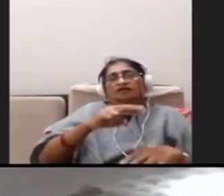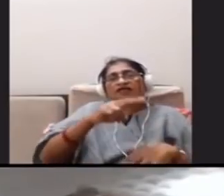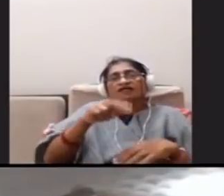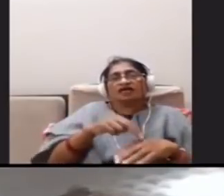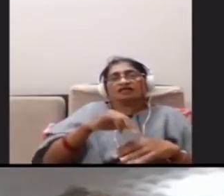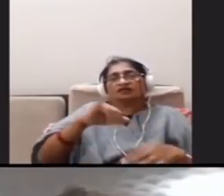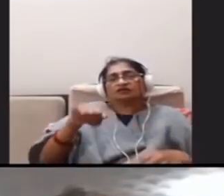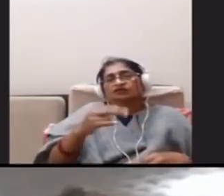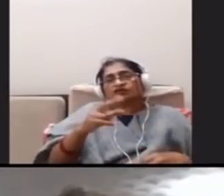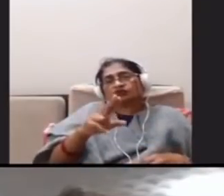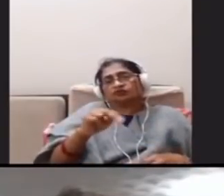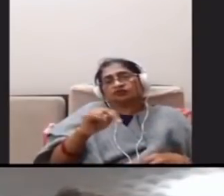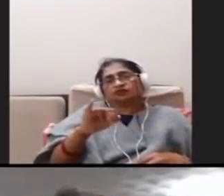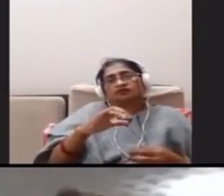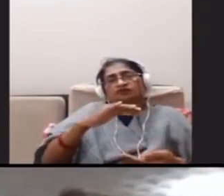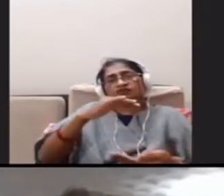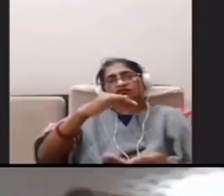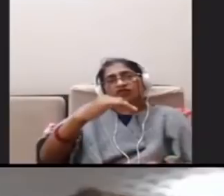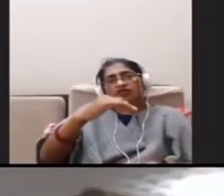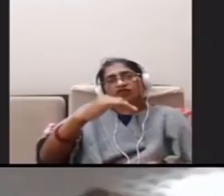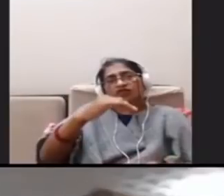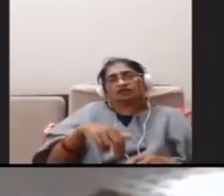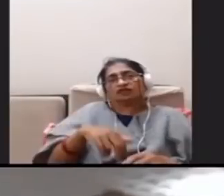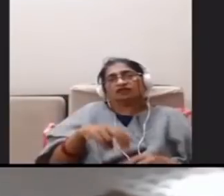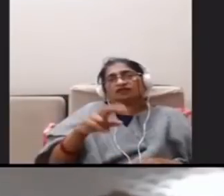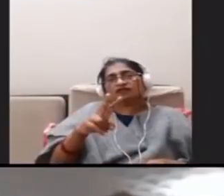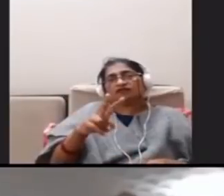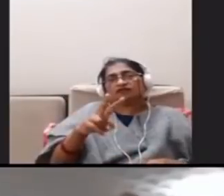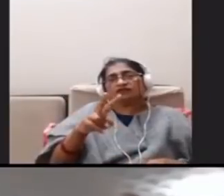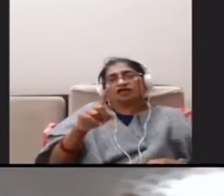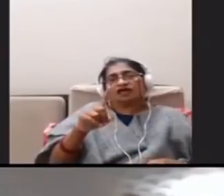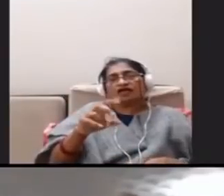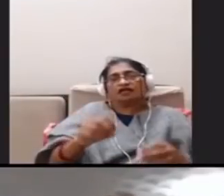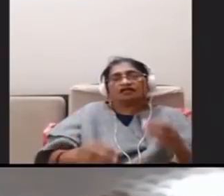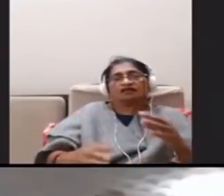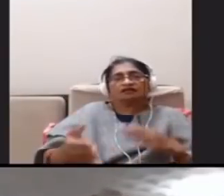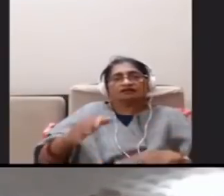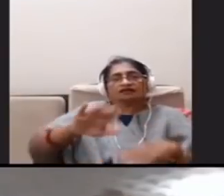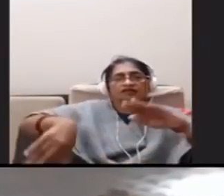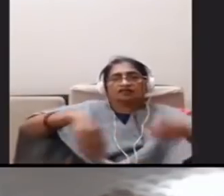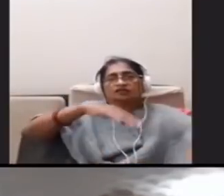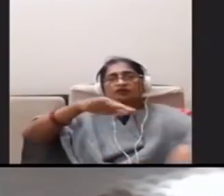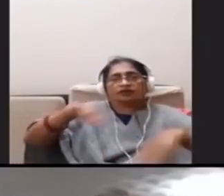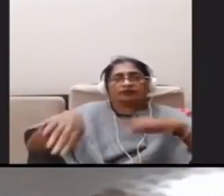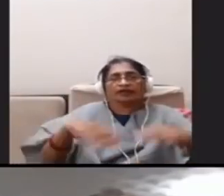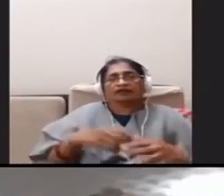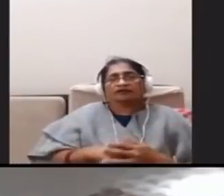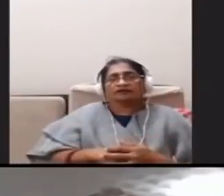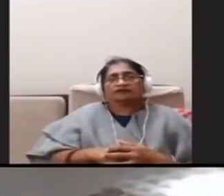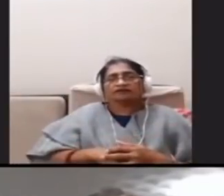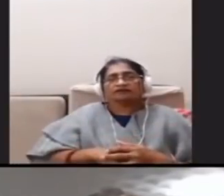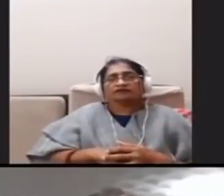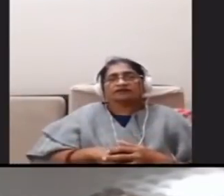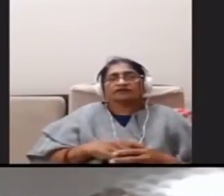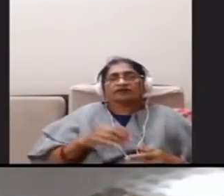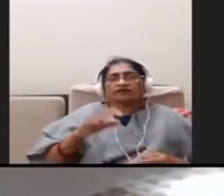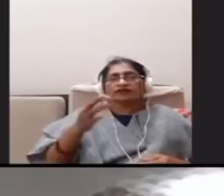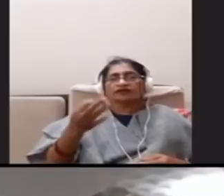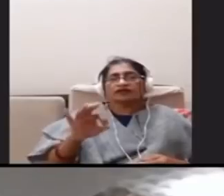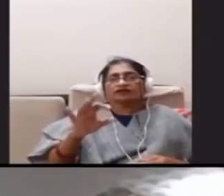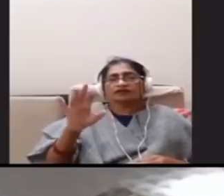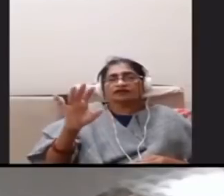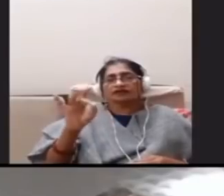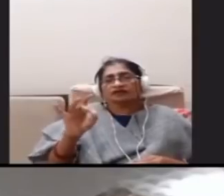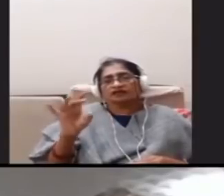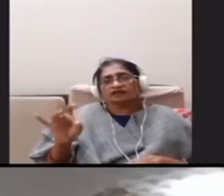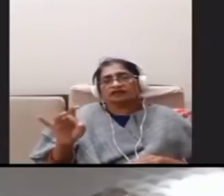course champion in 25, 50, and 100 meter backstroke and freestyle. In 1998, he was a member of the British